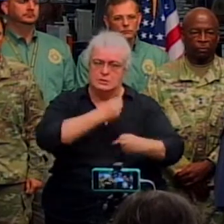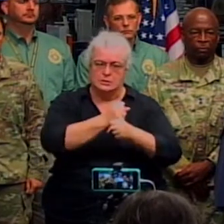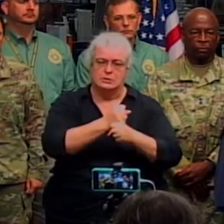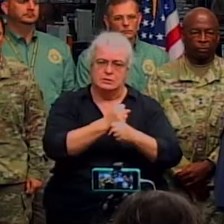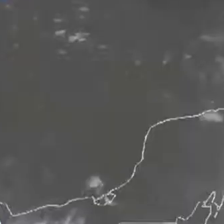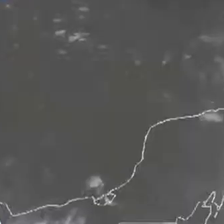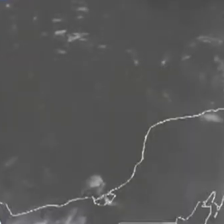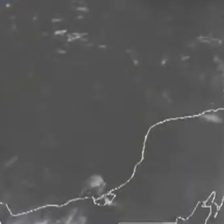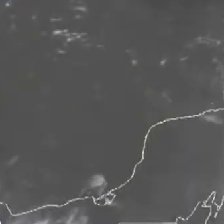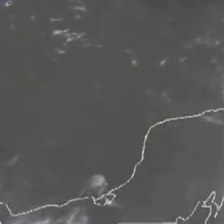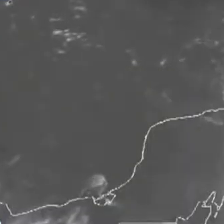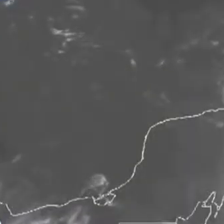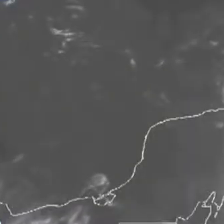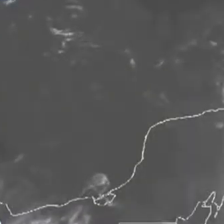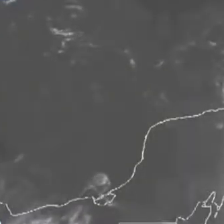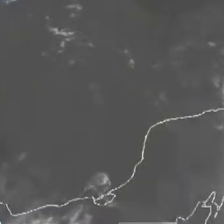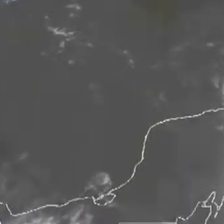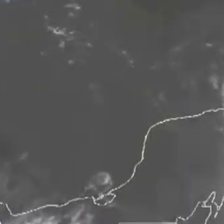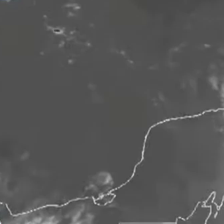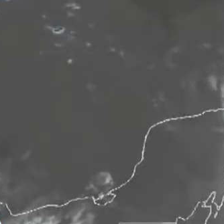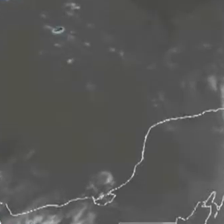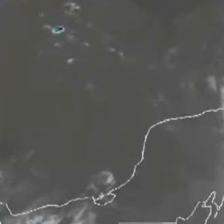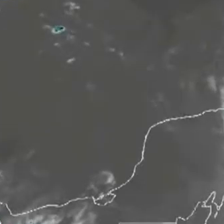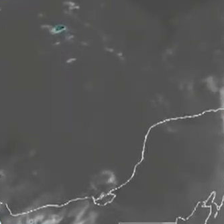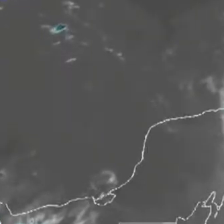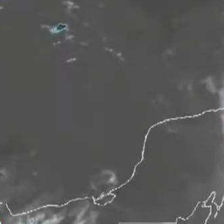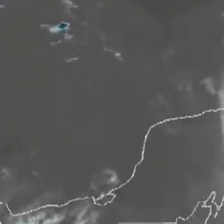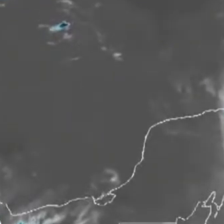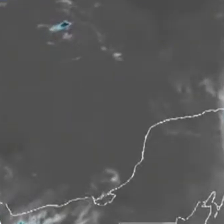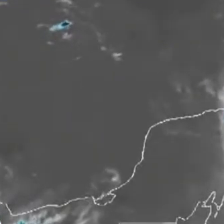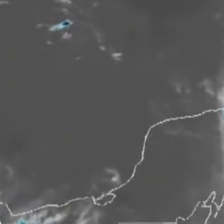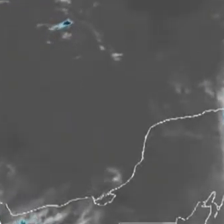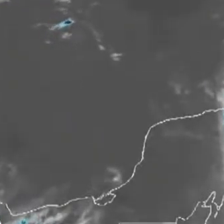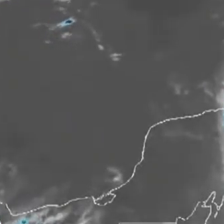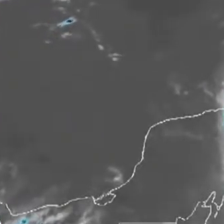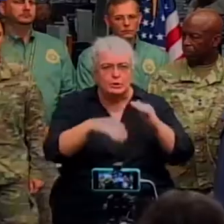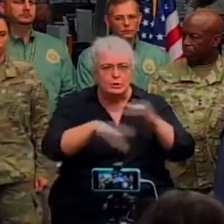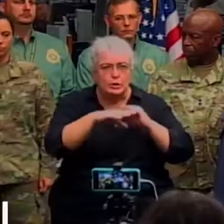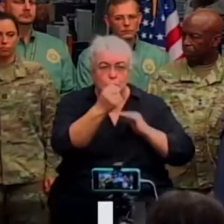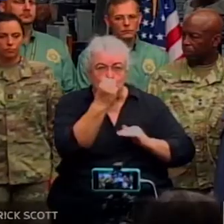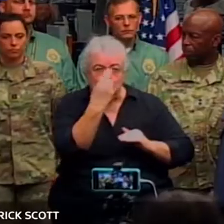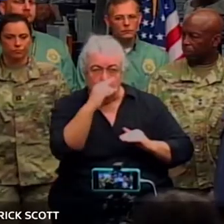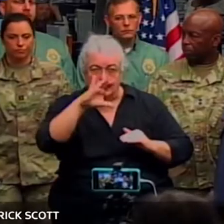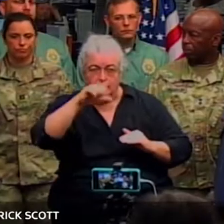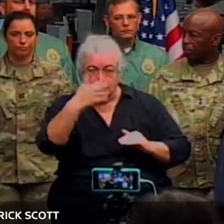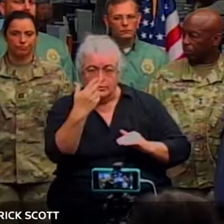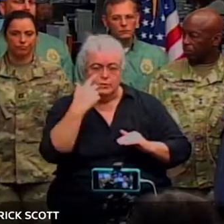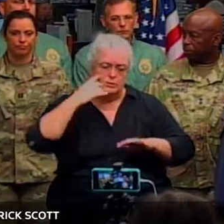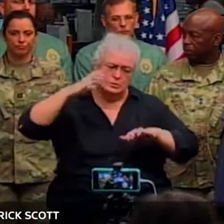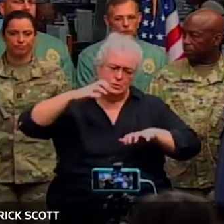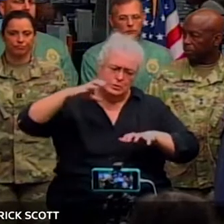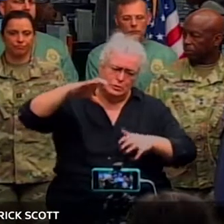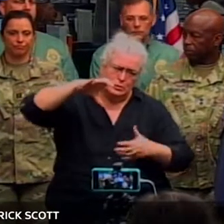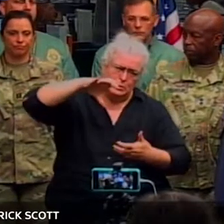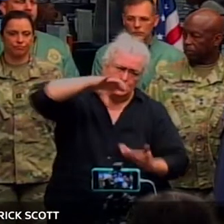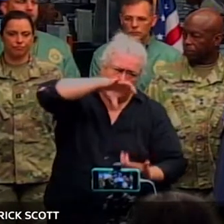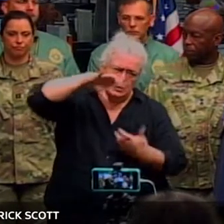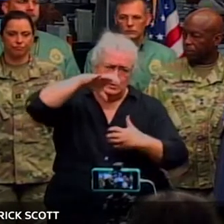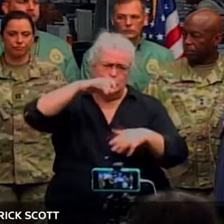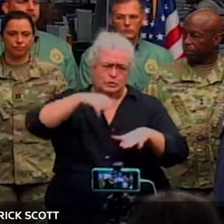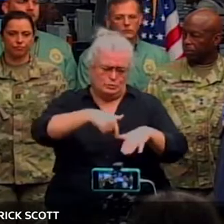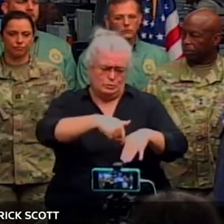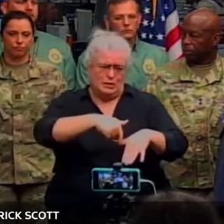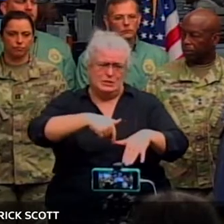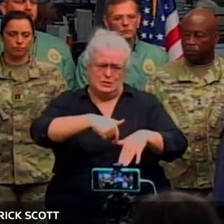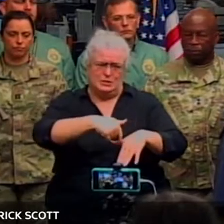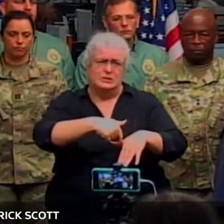Rick Scott Tuesday as Hurricane Michael picks up power and speed. The storm will bring torrential rain to most of the Panhandle